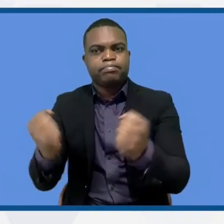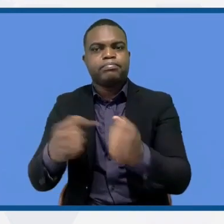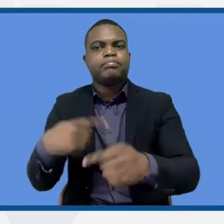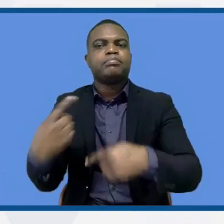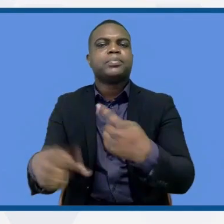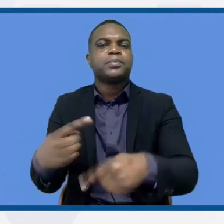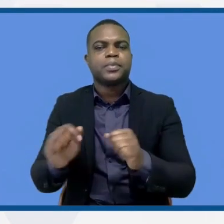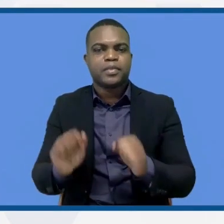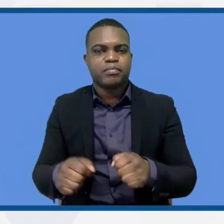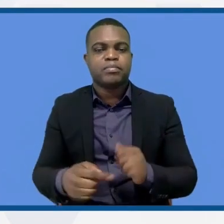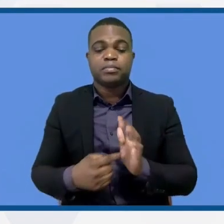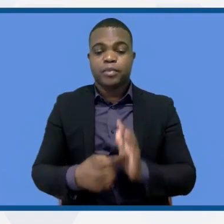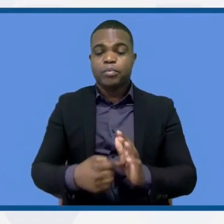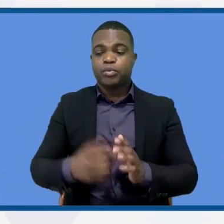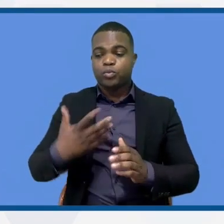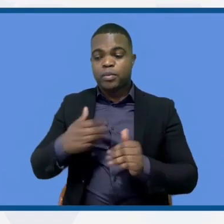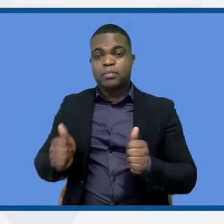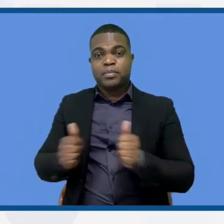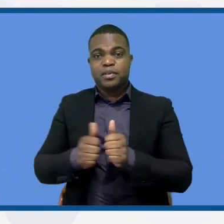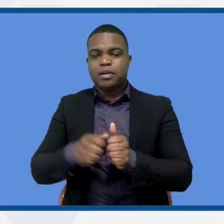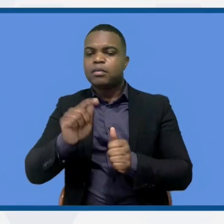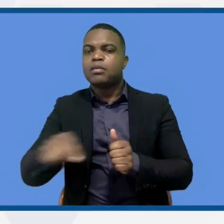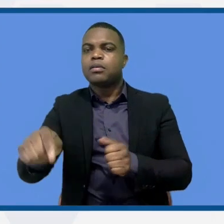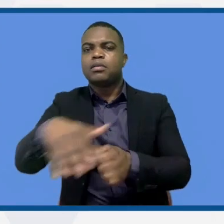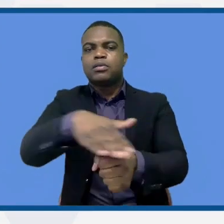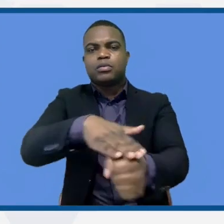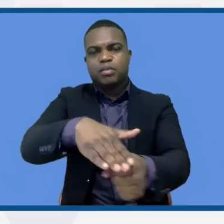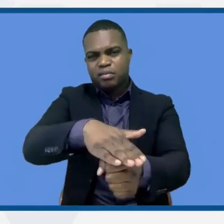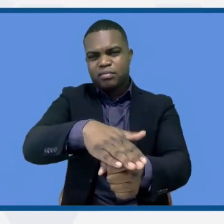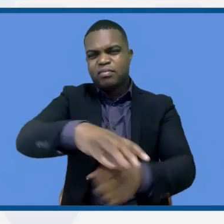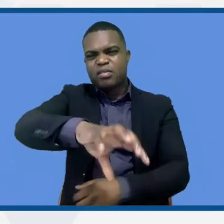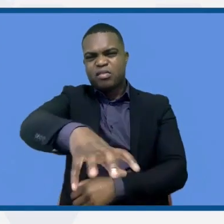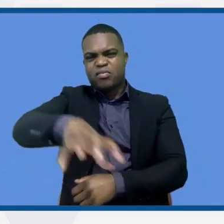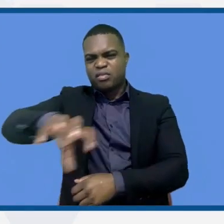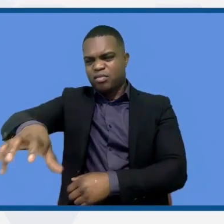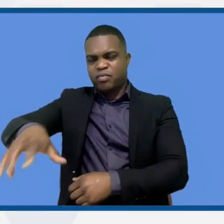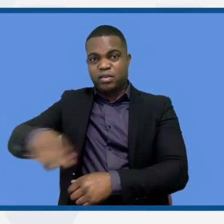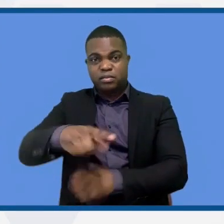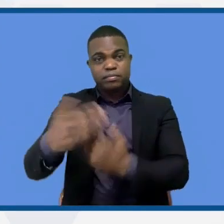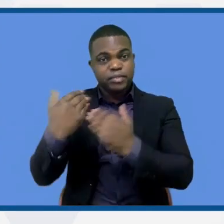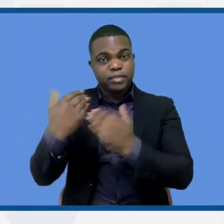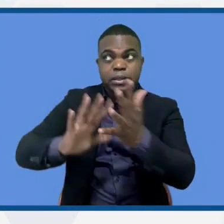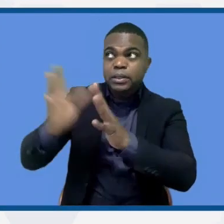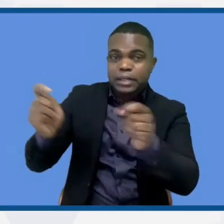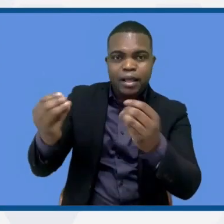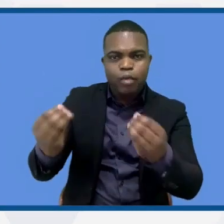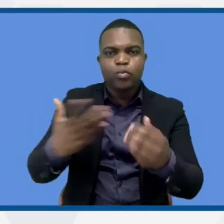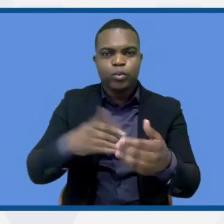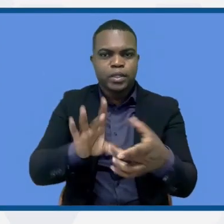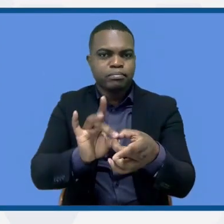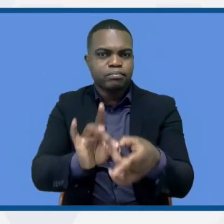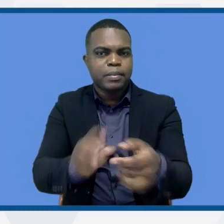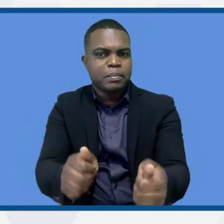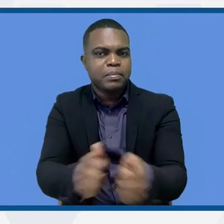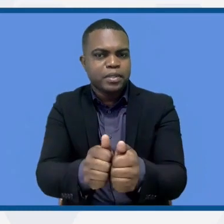vulnerable communities. And so we worked with the Office of Disaster Preparedness and Emergency Management to develop a